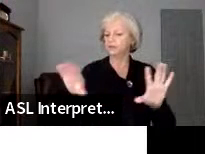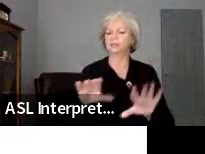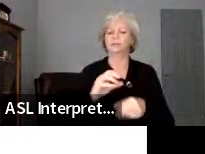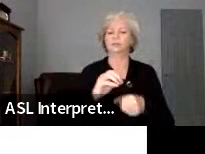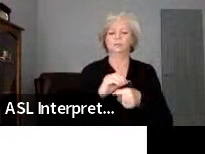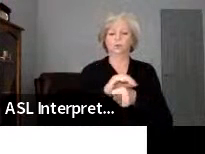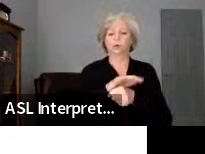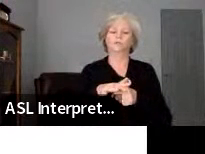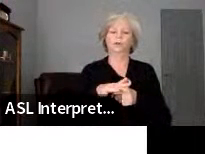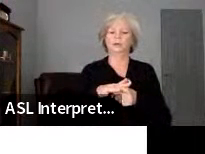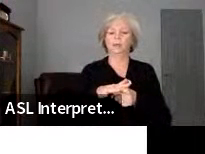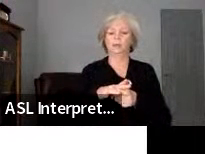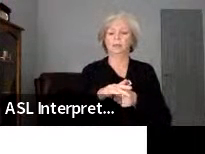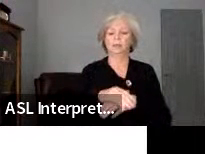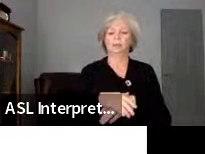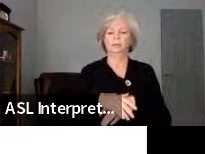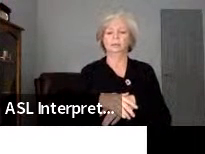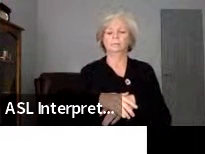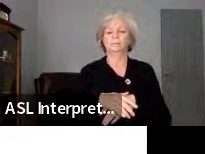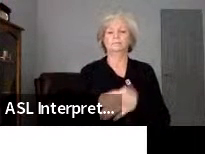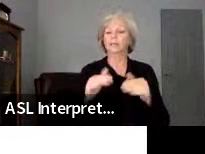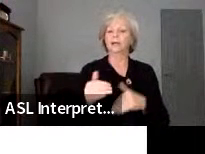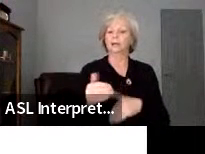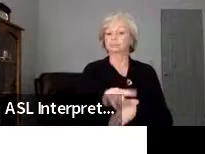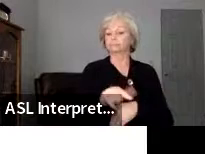that, I'm going to turn it over to you, Nick.